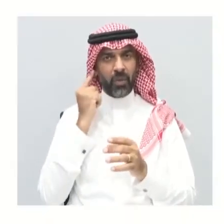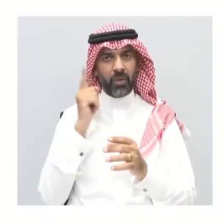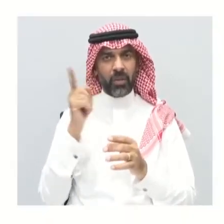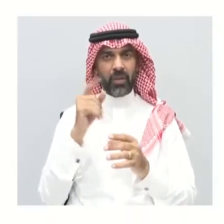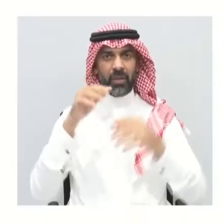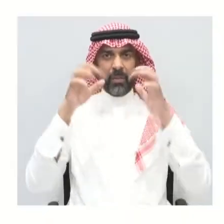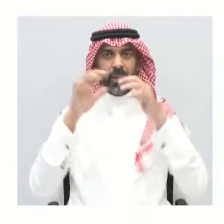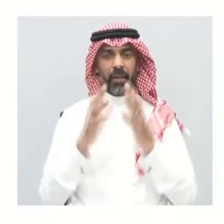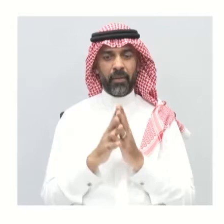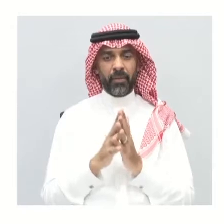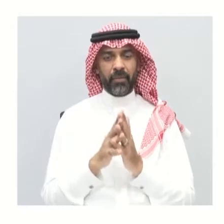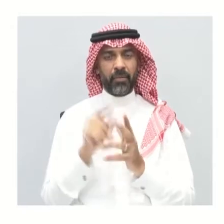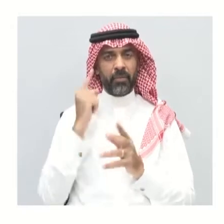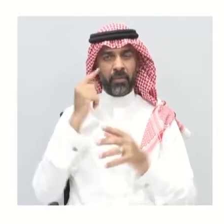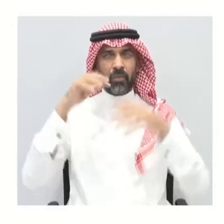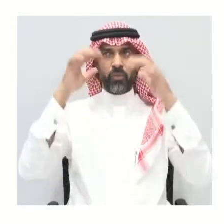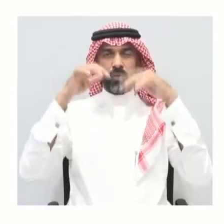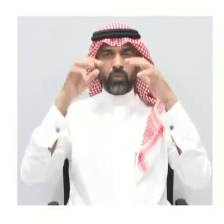sky.